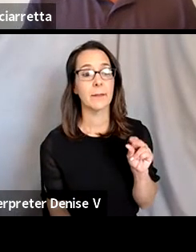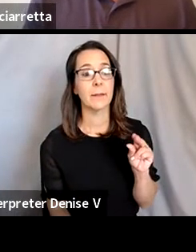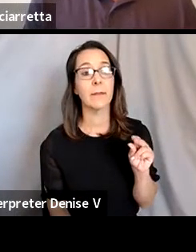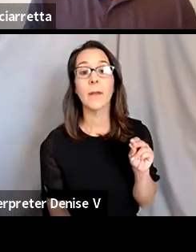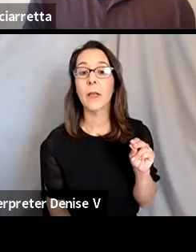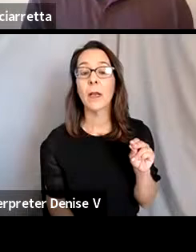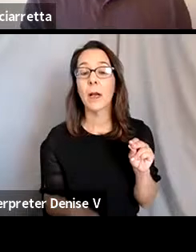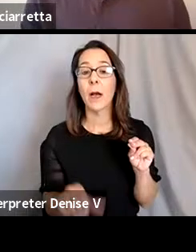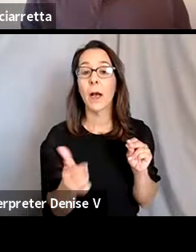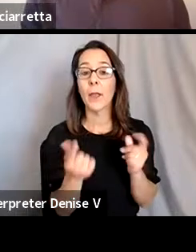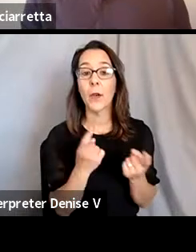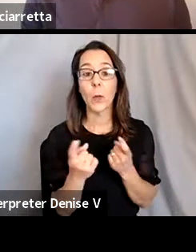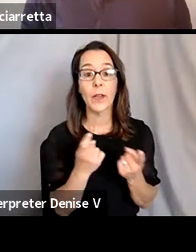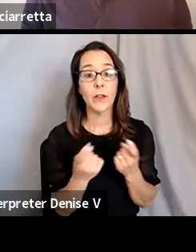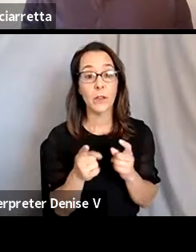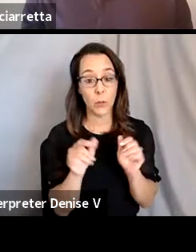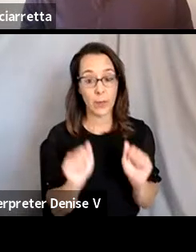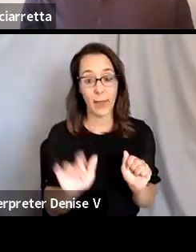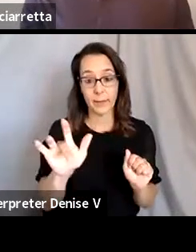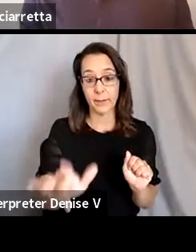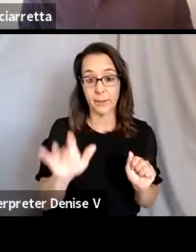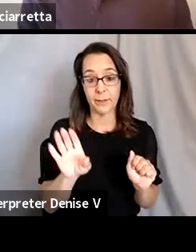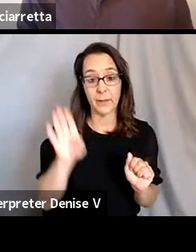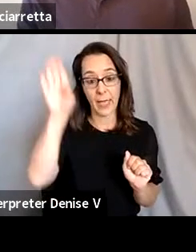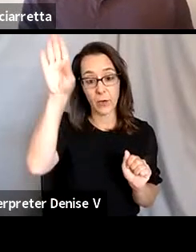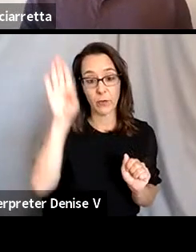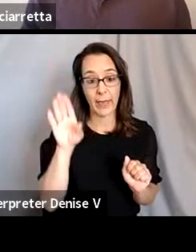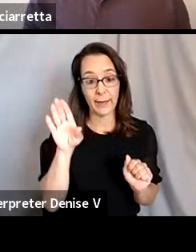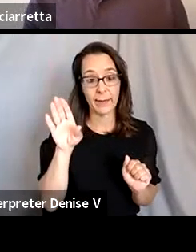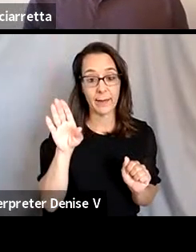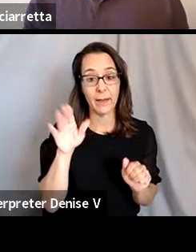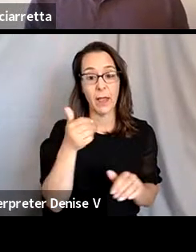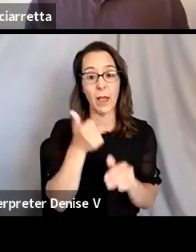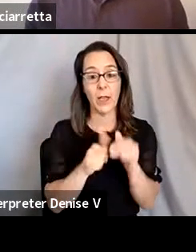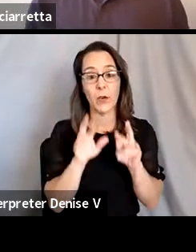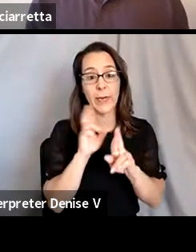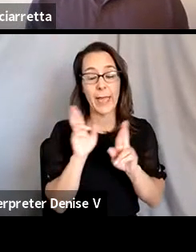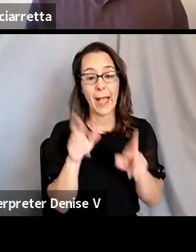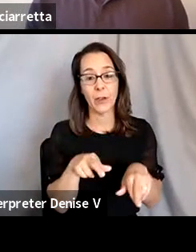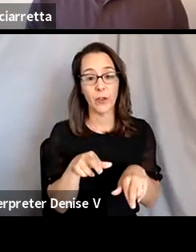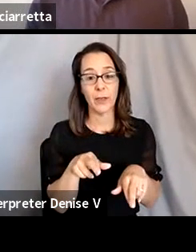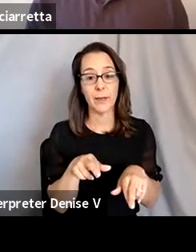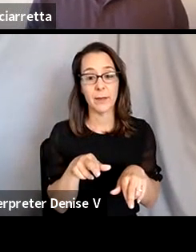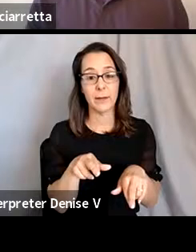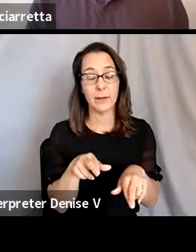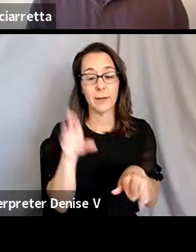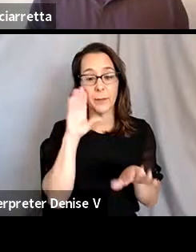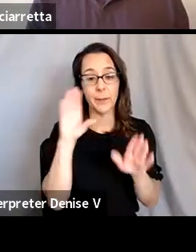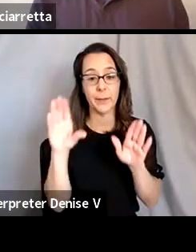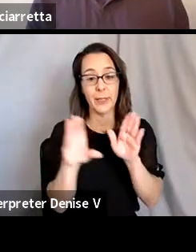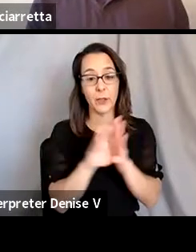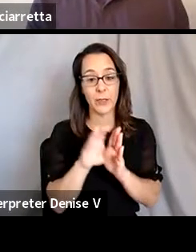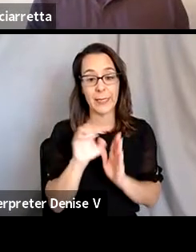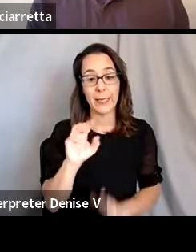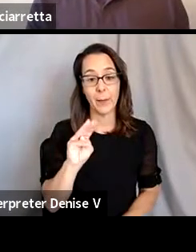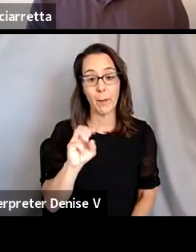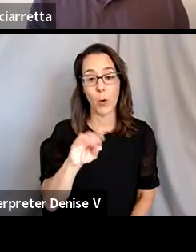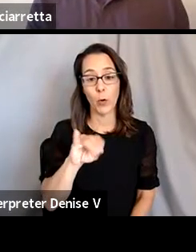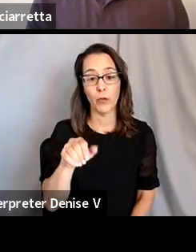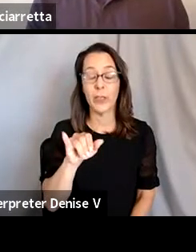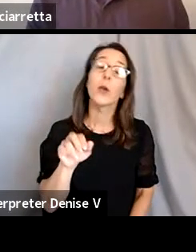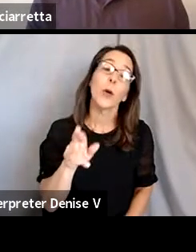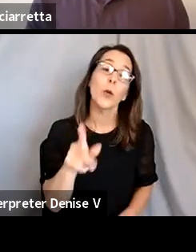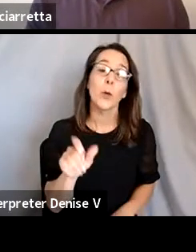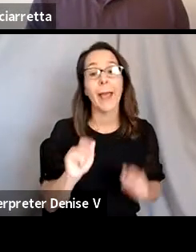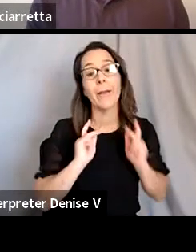has a question? The hand raise function is down under the reaction emoji at the bottom of your screen, or you can physically raise your hand